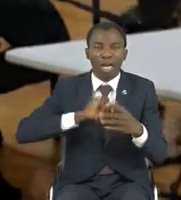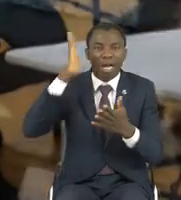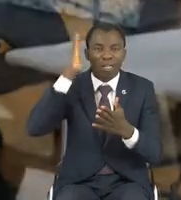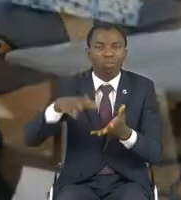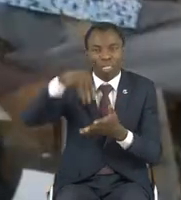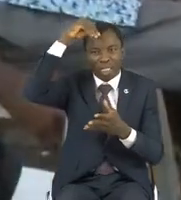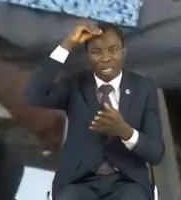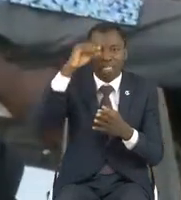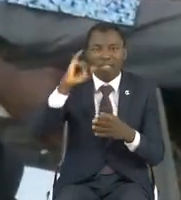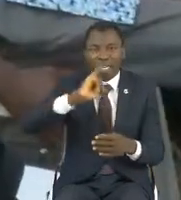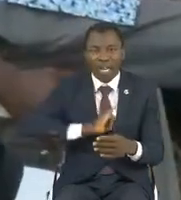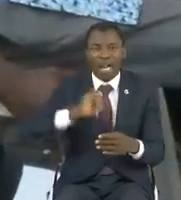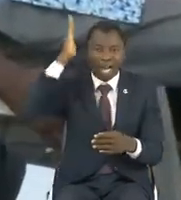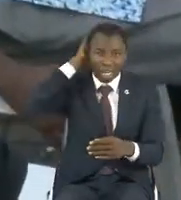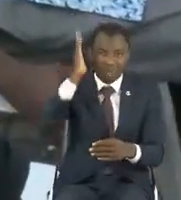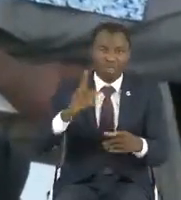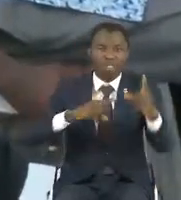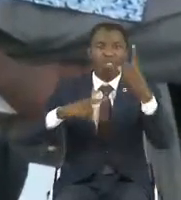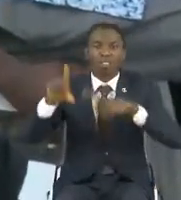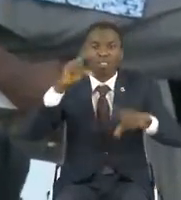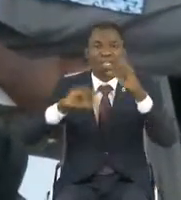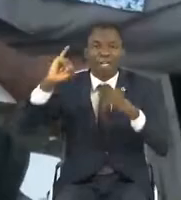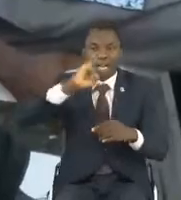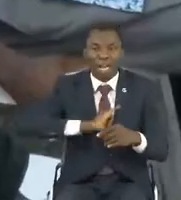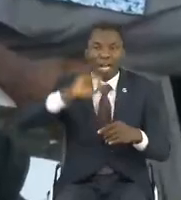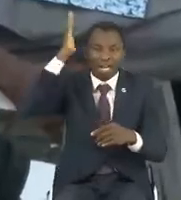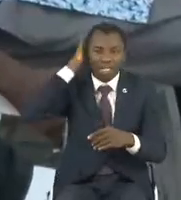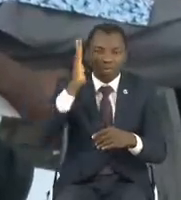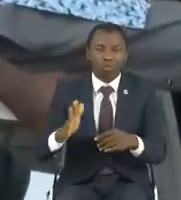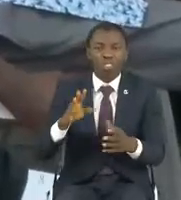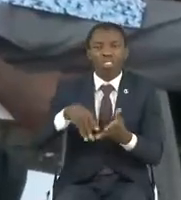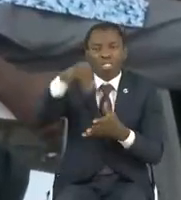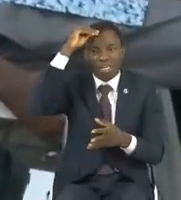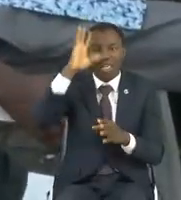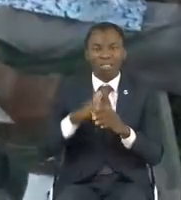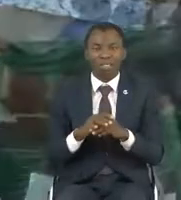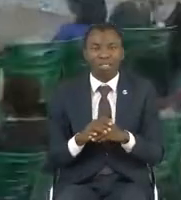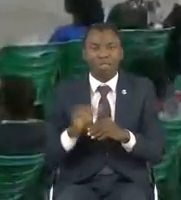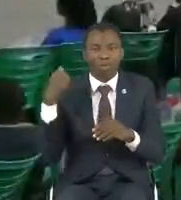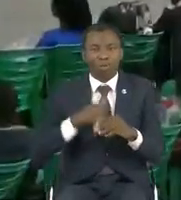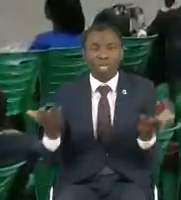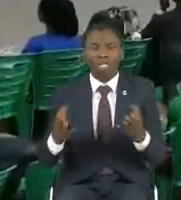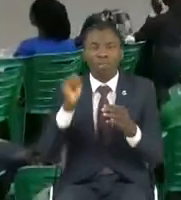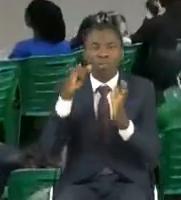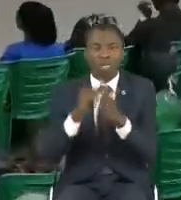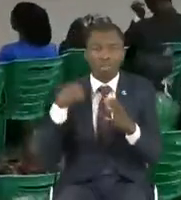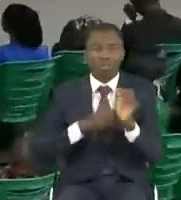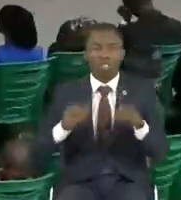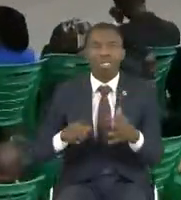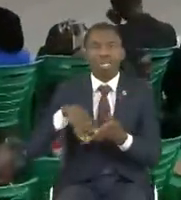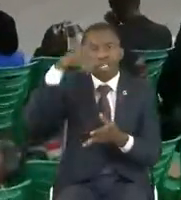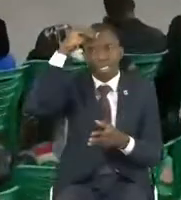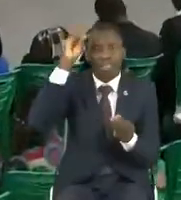learn. You learn more so that you can earn more. Today, precious